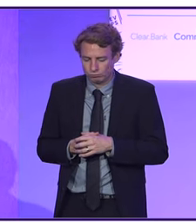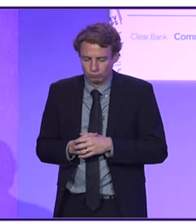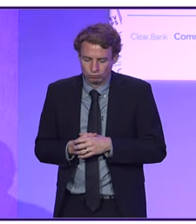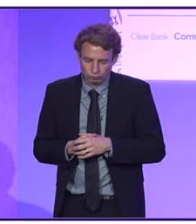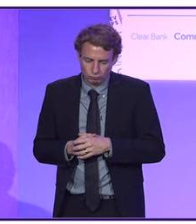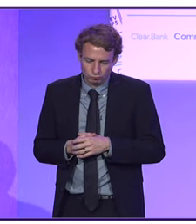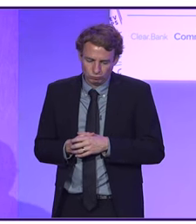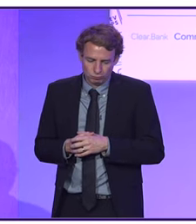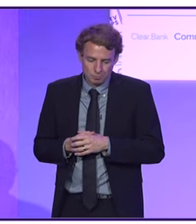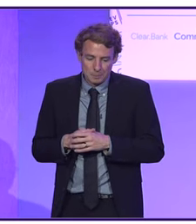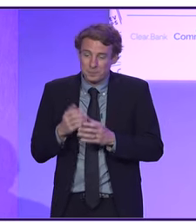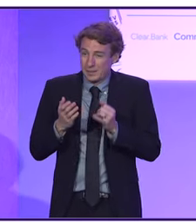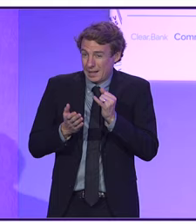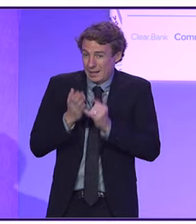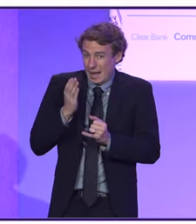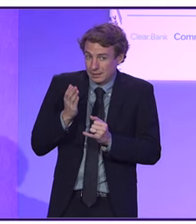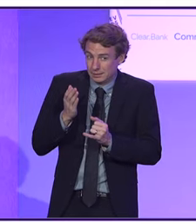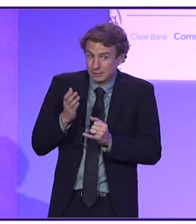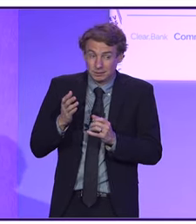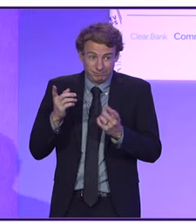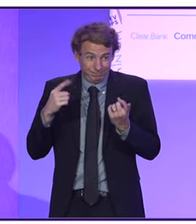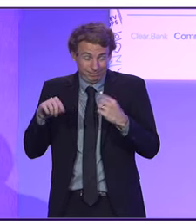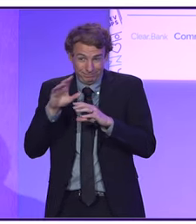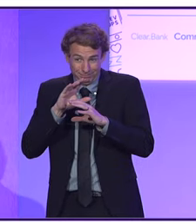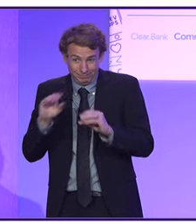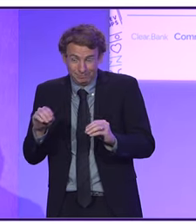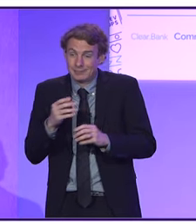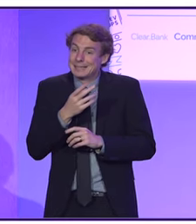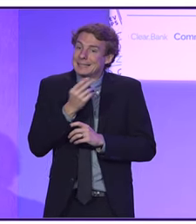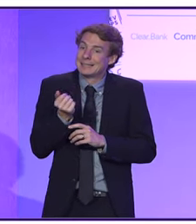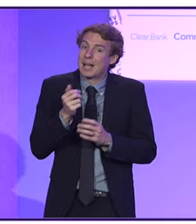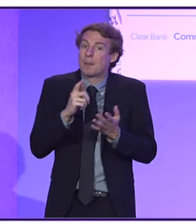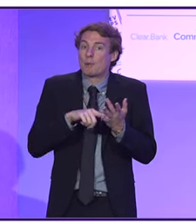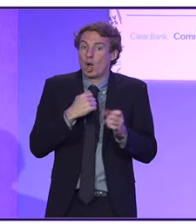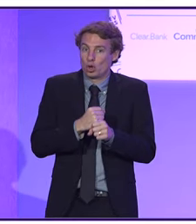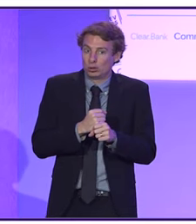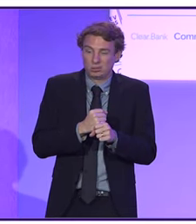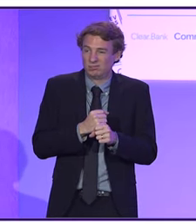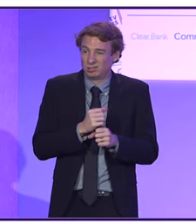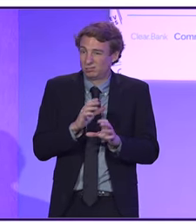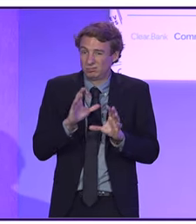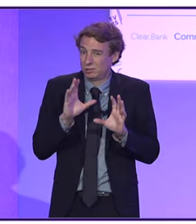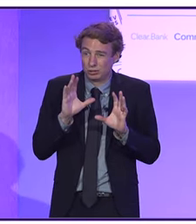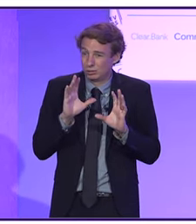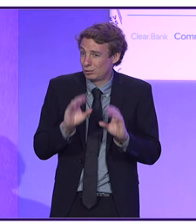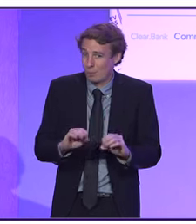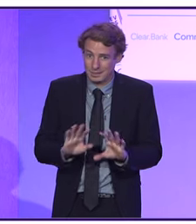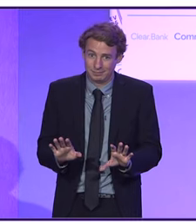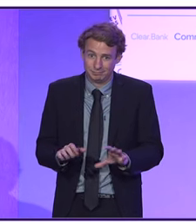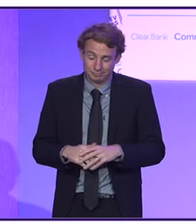The final thing is stop producing some logs. So there's some of these logs that will, for example, this is a log example. You can see this with metrics, you do this with traces as